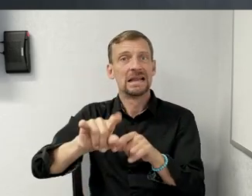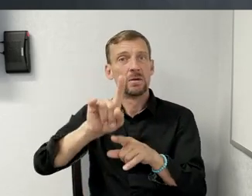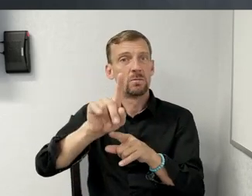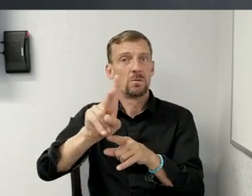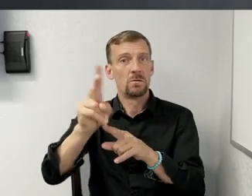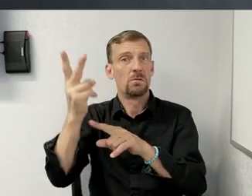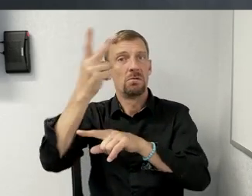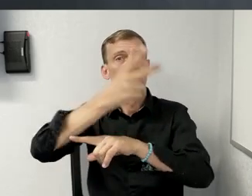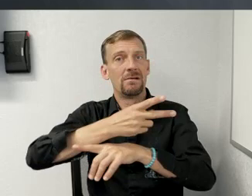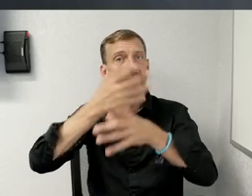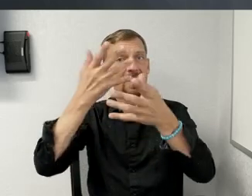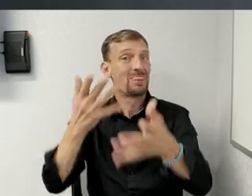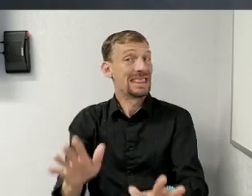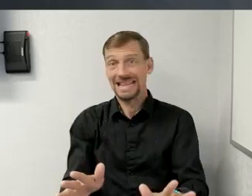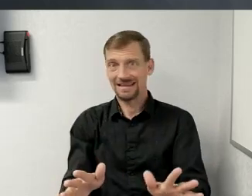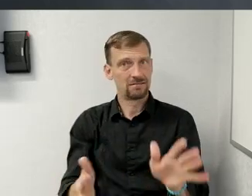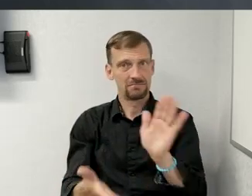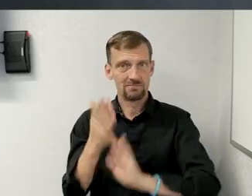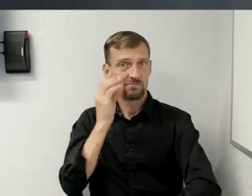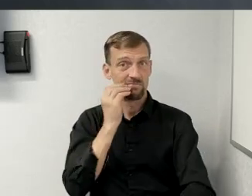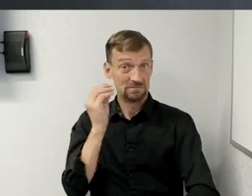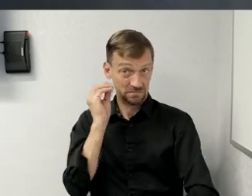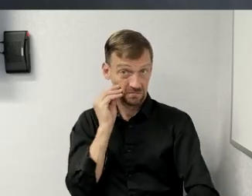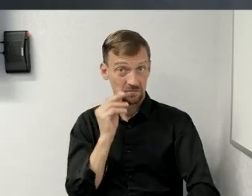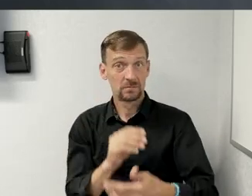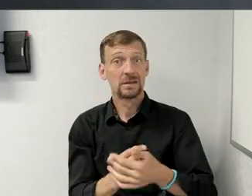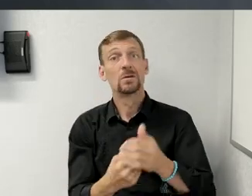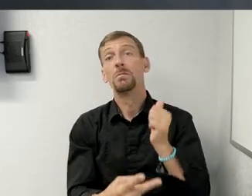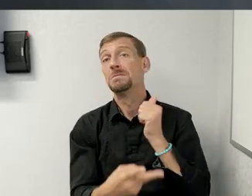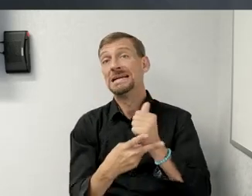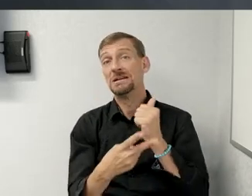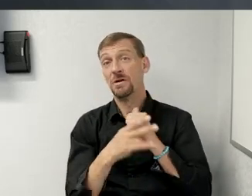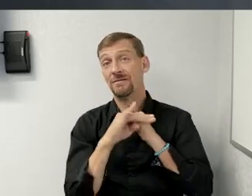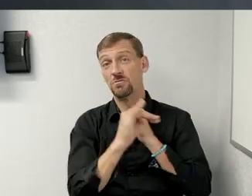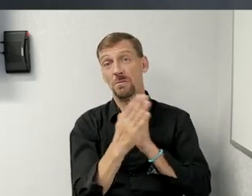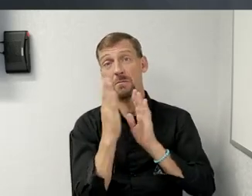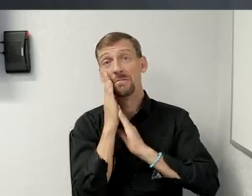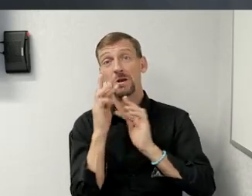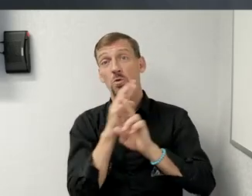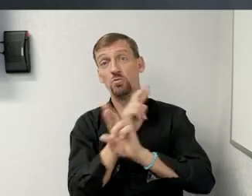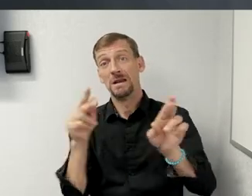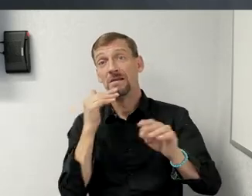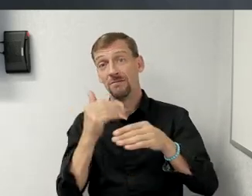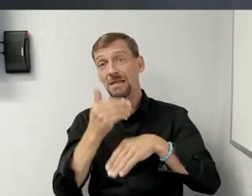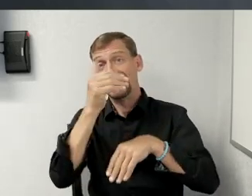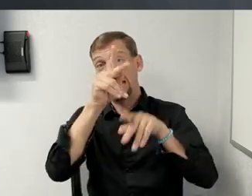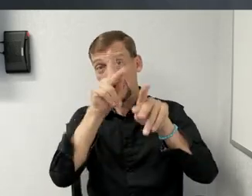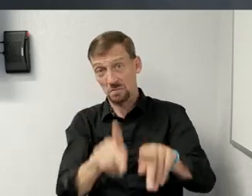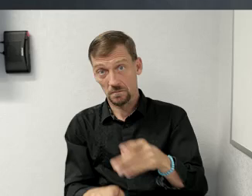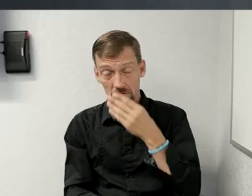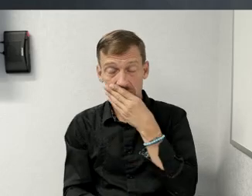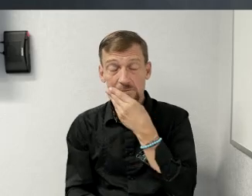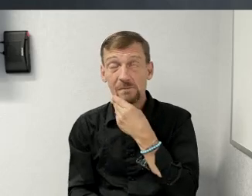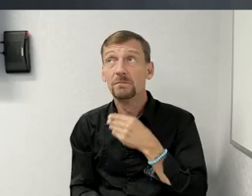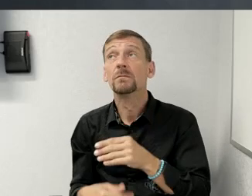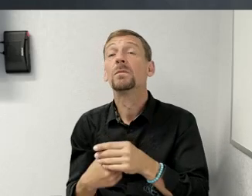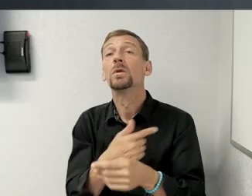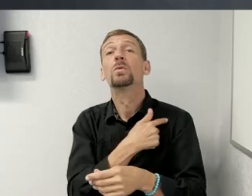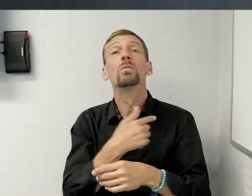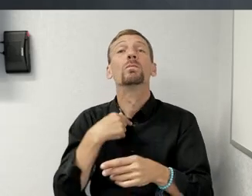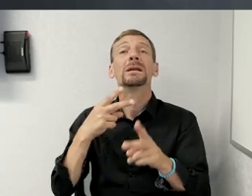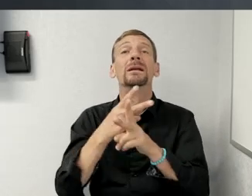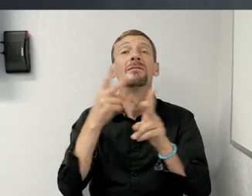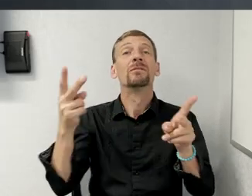2 days. So that, again, preserving those beds. We also we're being